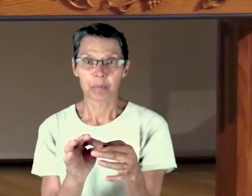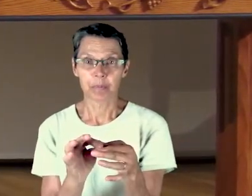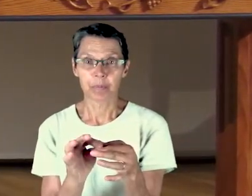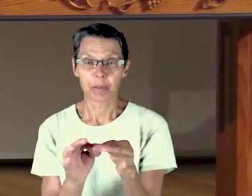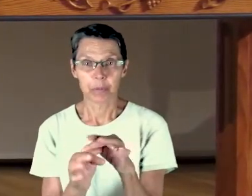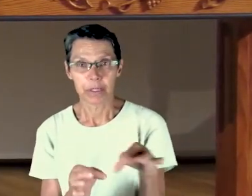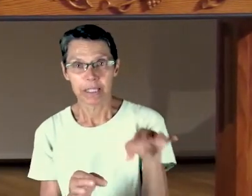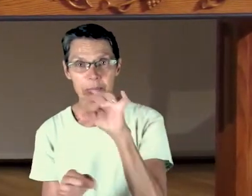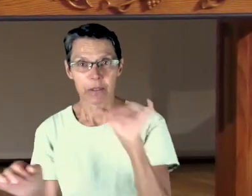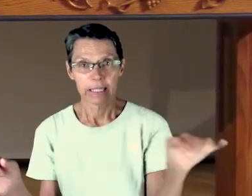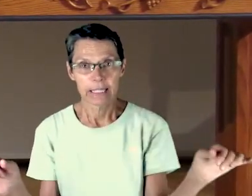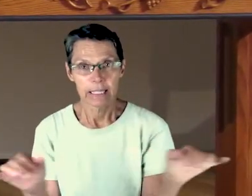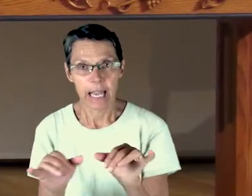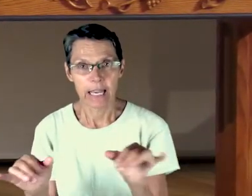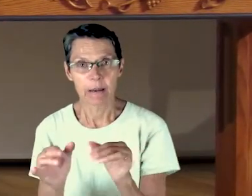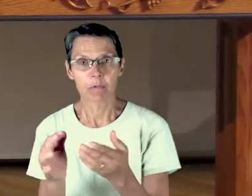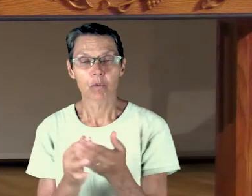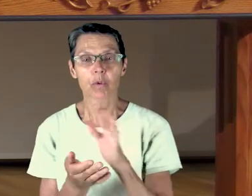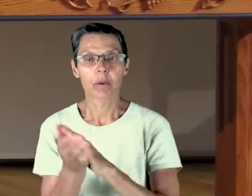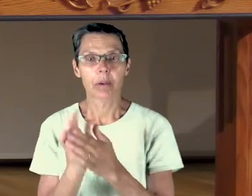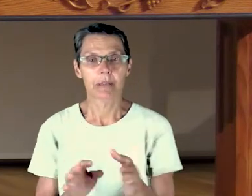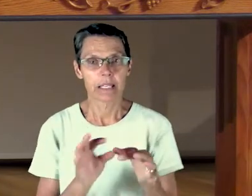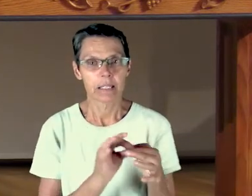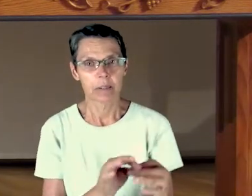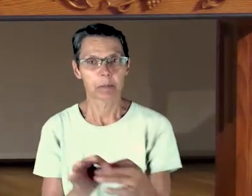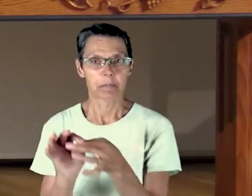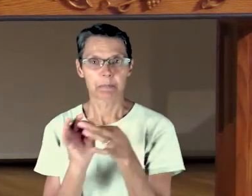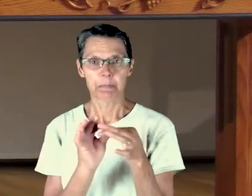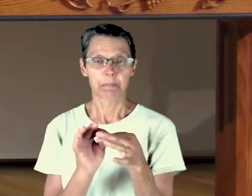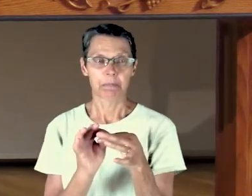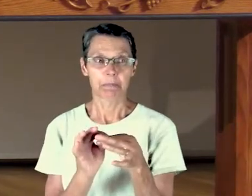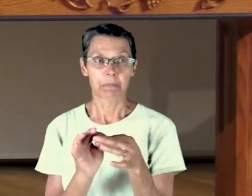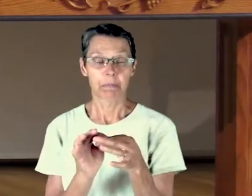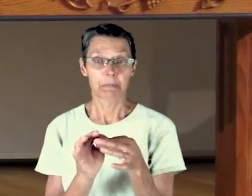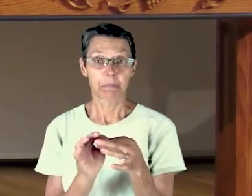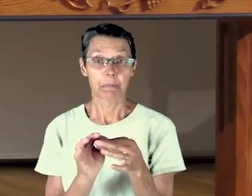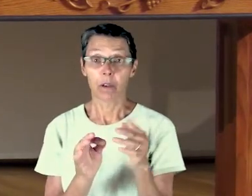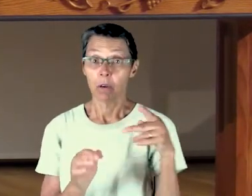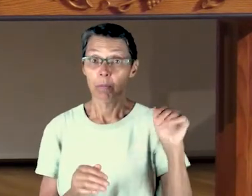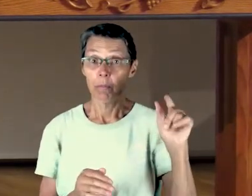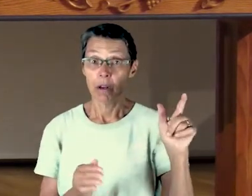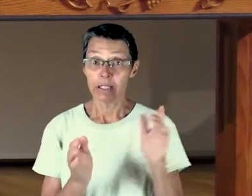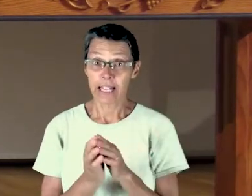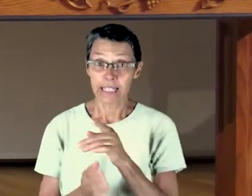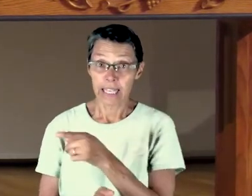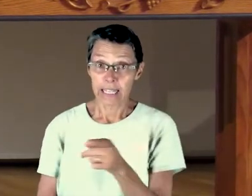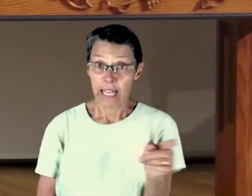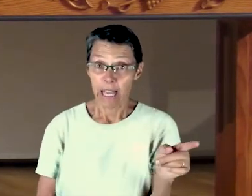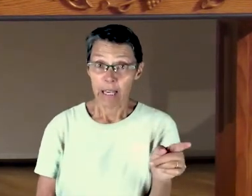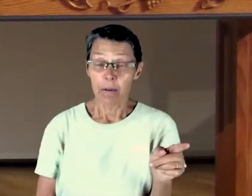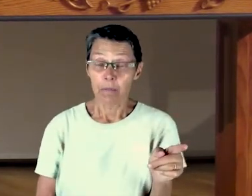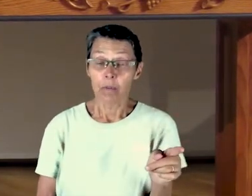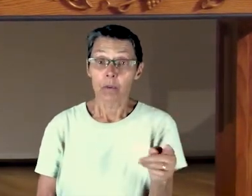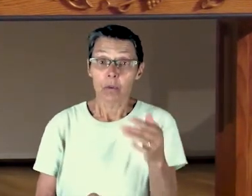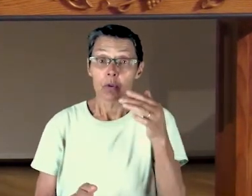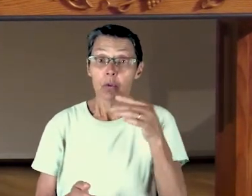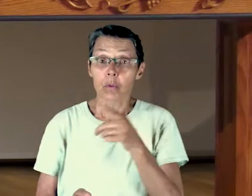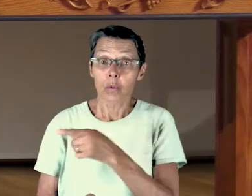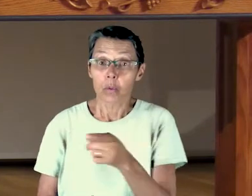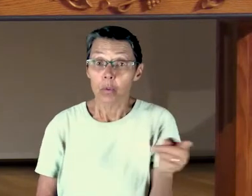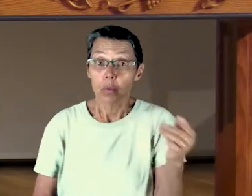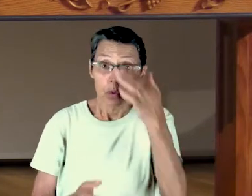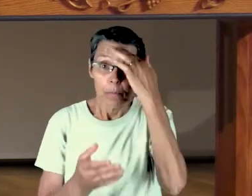peace. He's asking them to live the life of Jesus as they believe in him.